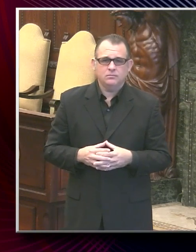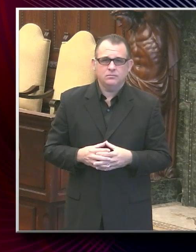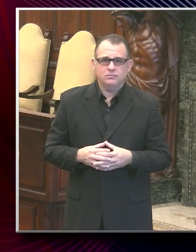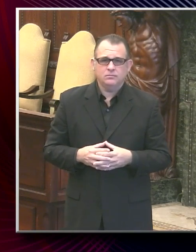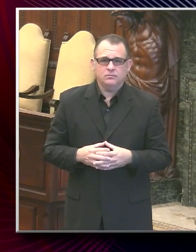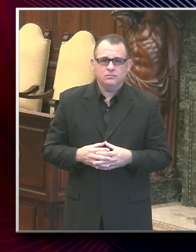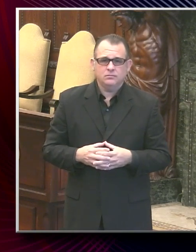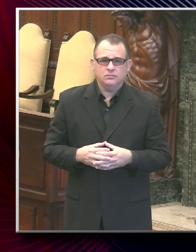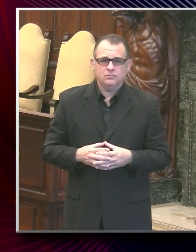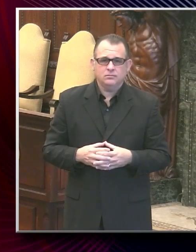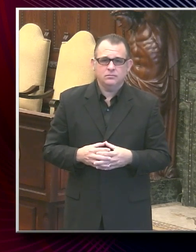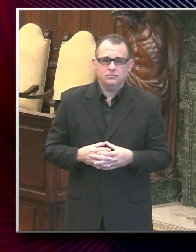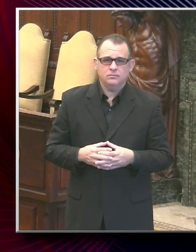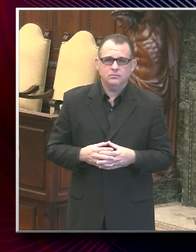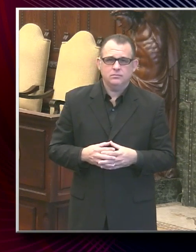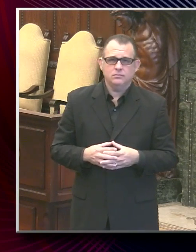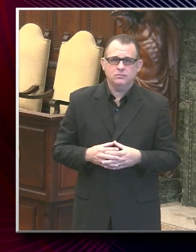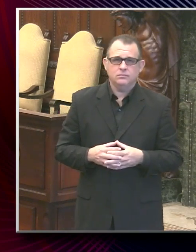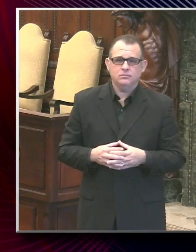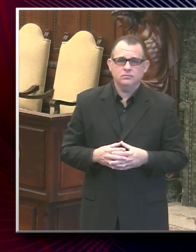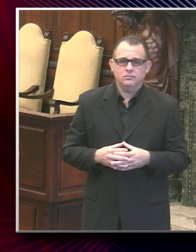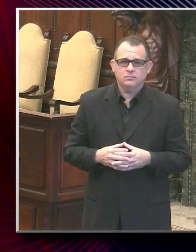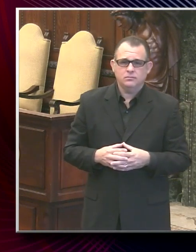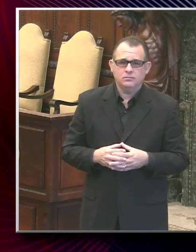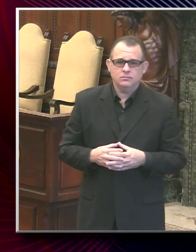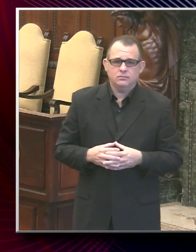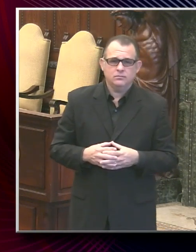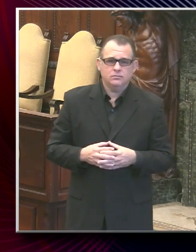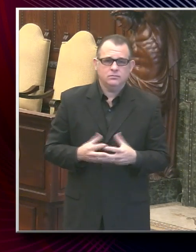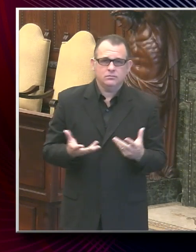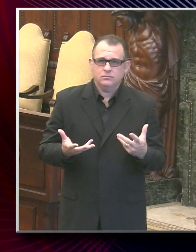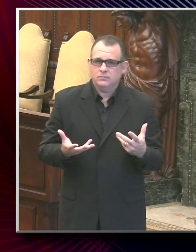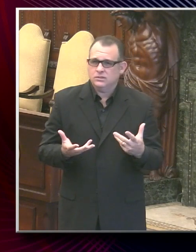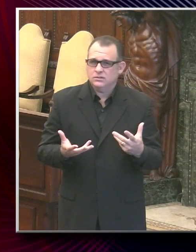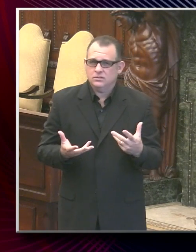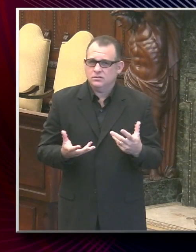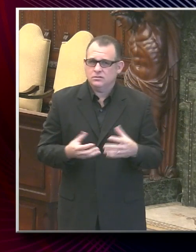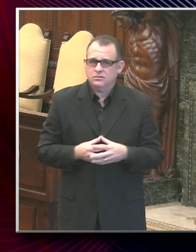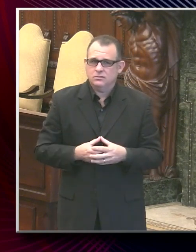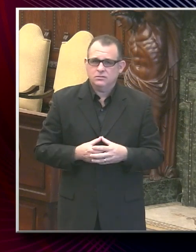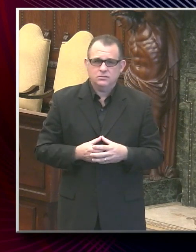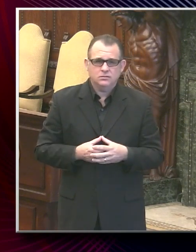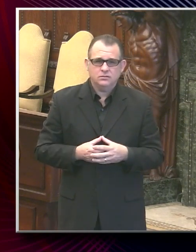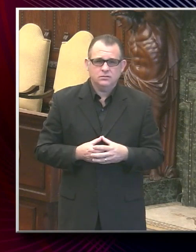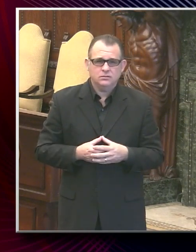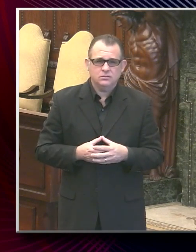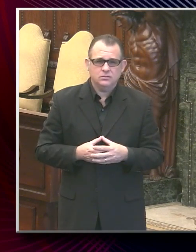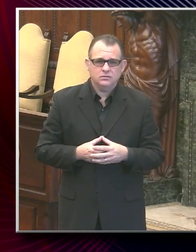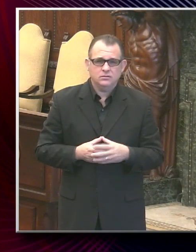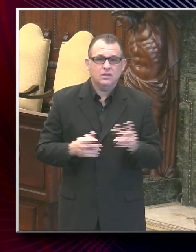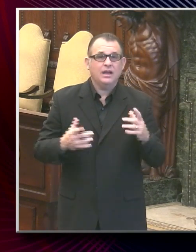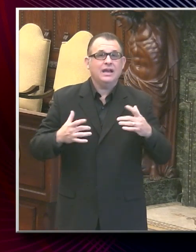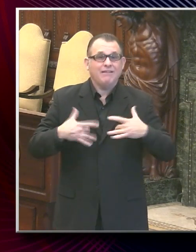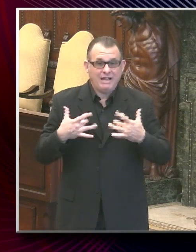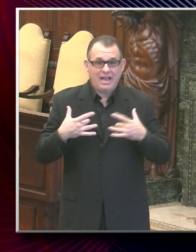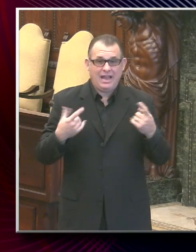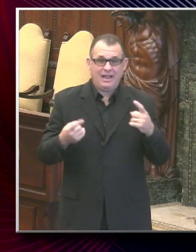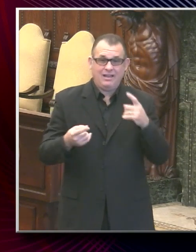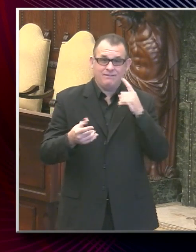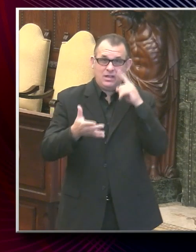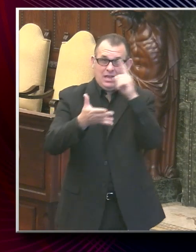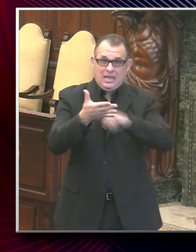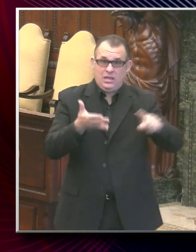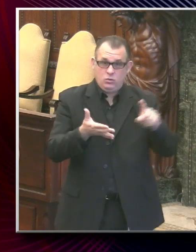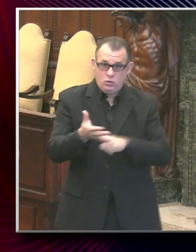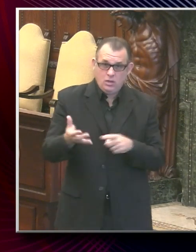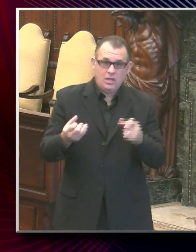The question is, for the event already planned and have been canceled, how many events are being canceled?